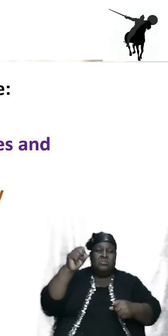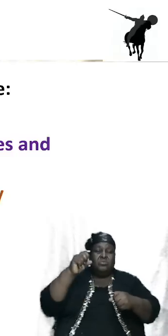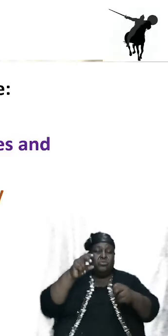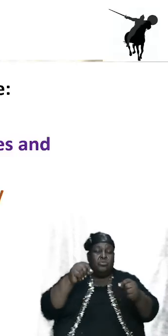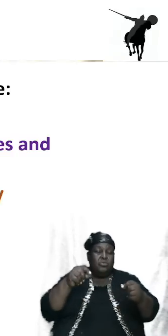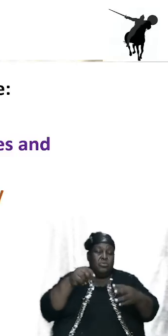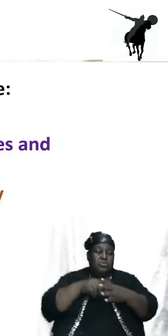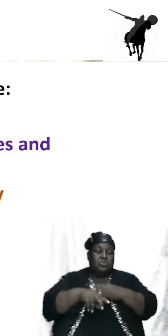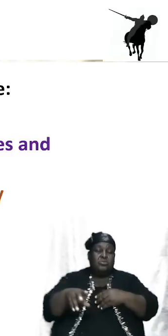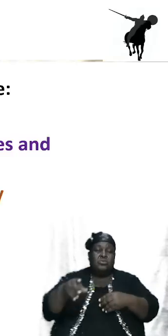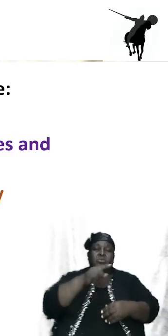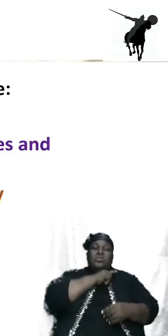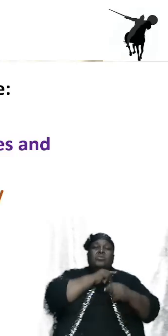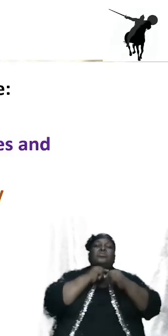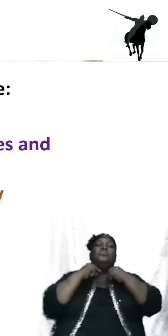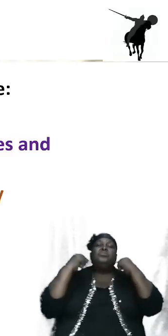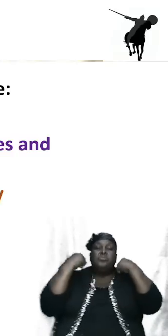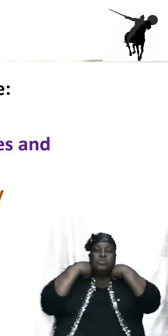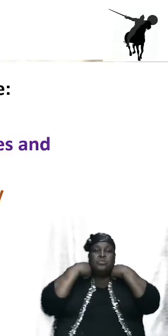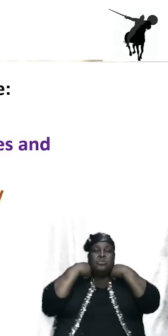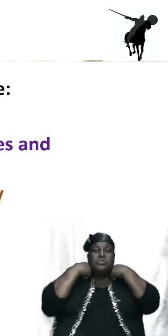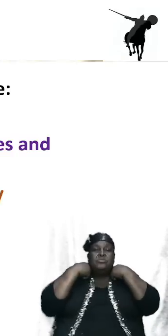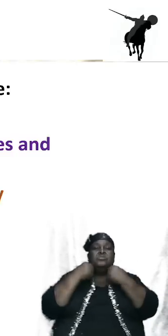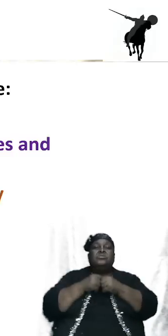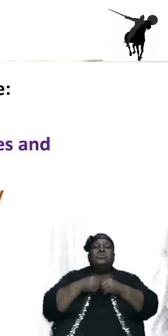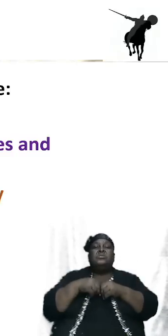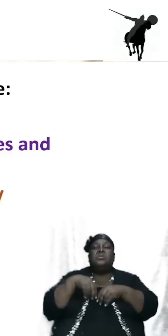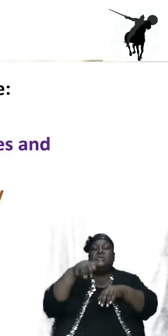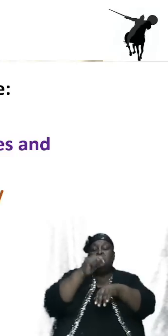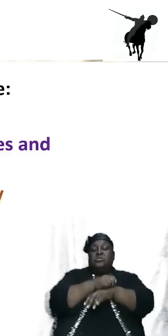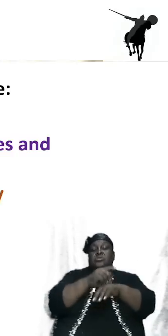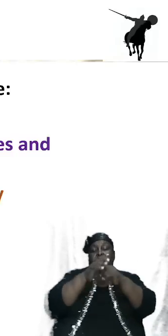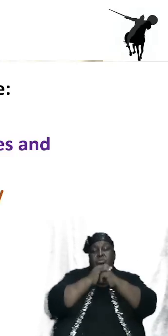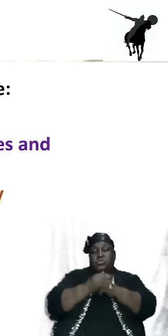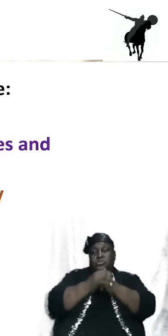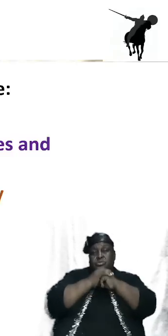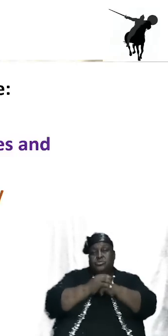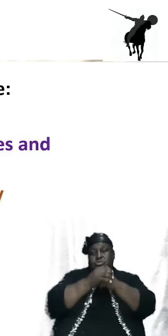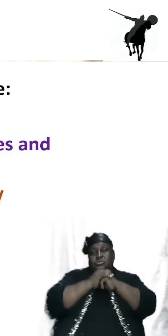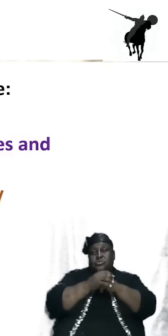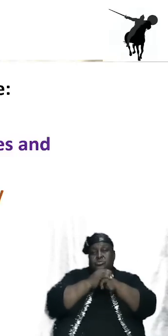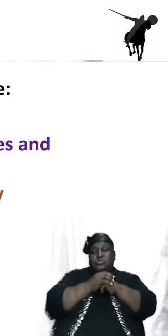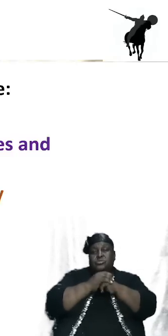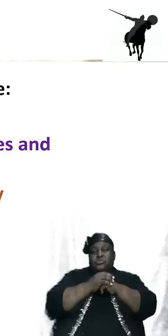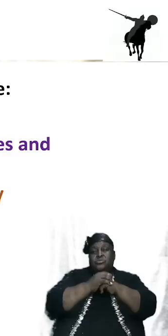priesthood, their temple worship. So in their temple worship, they offer